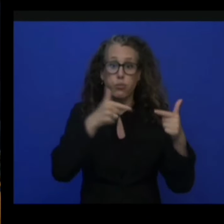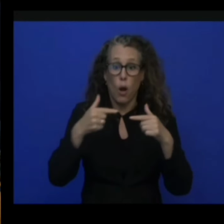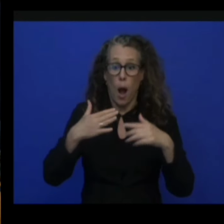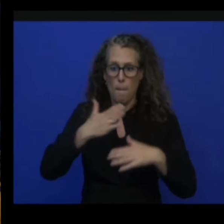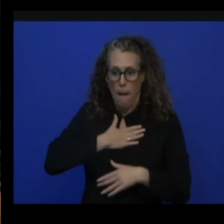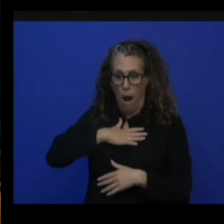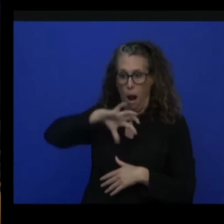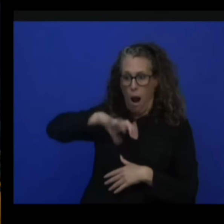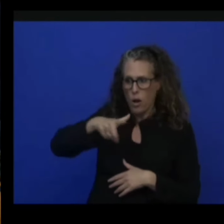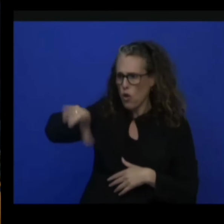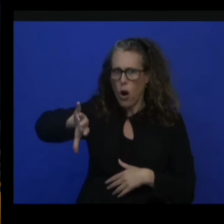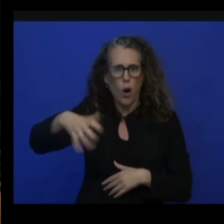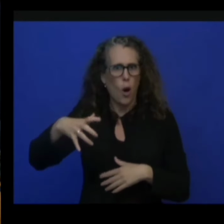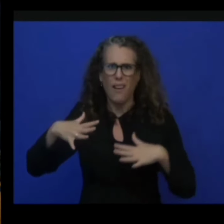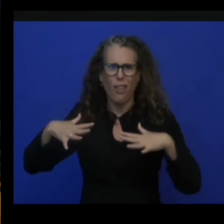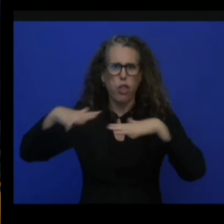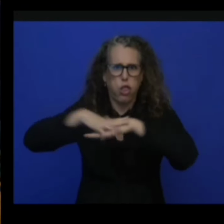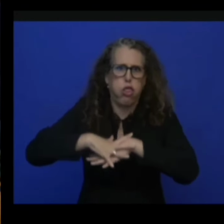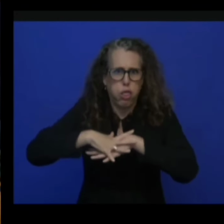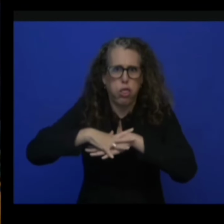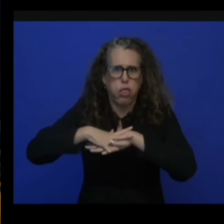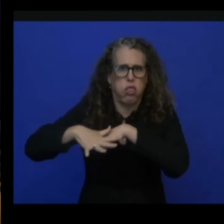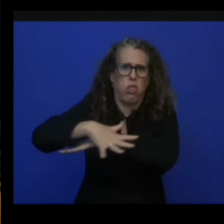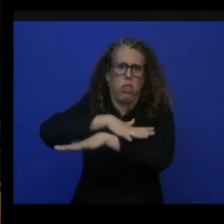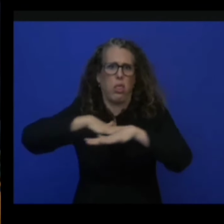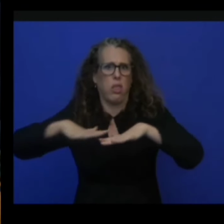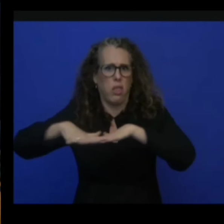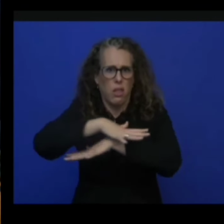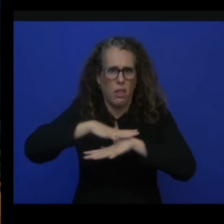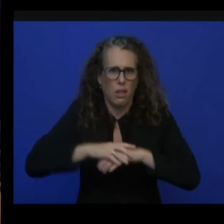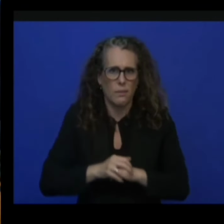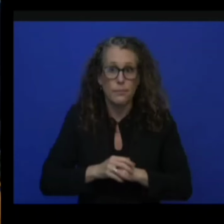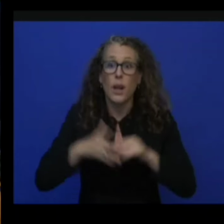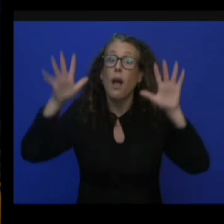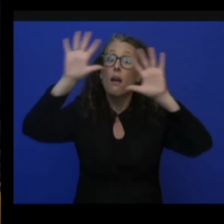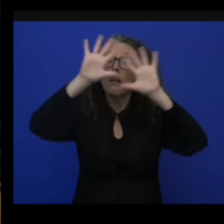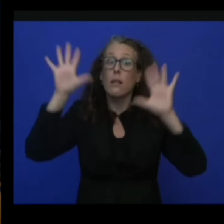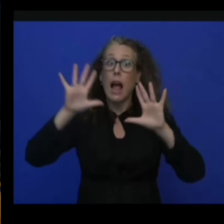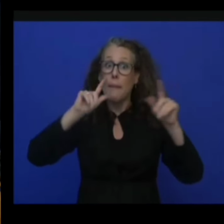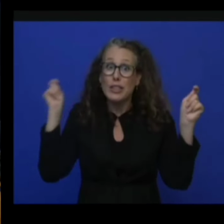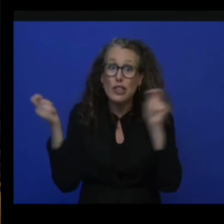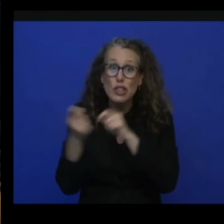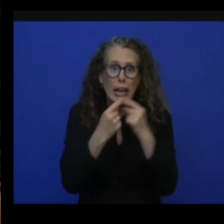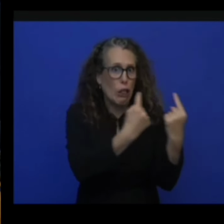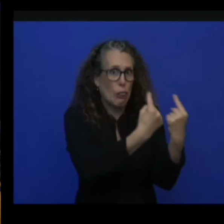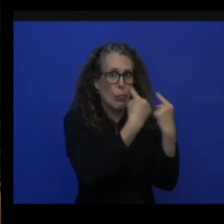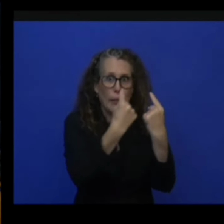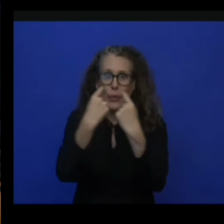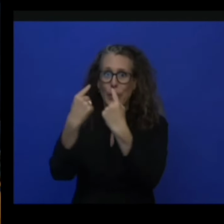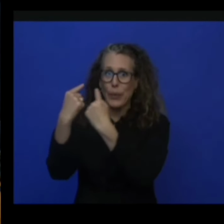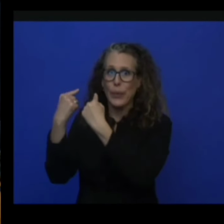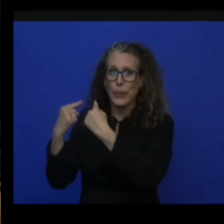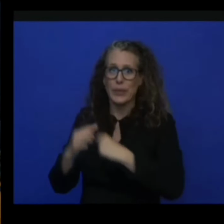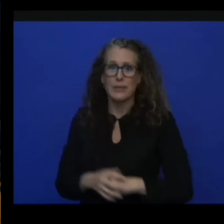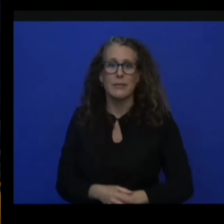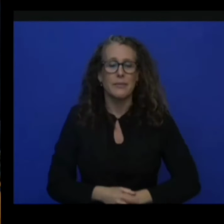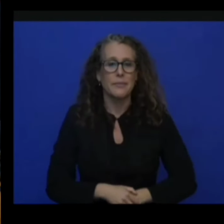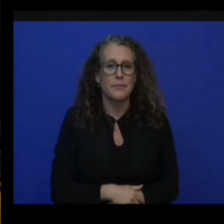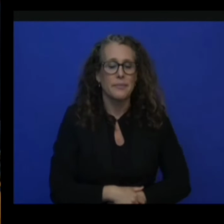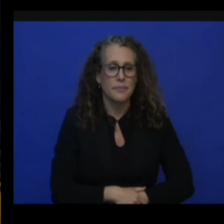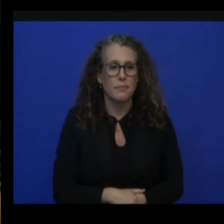growing existential threat of climate change to the emergence of complex security